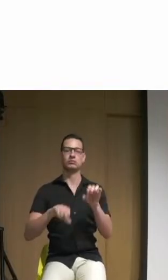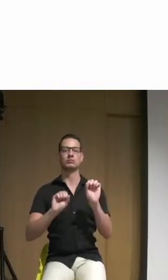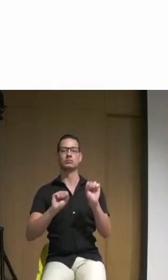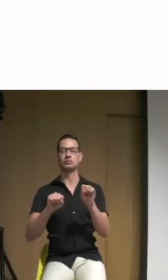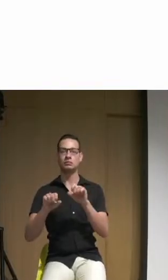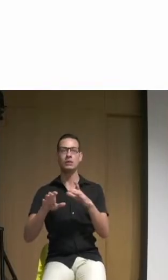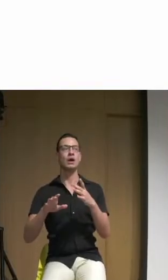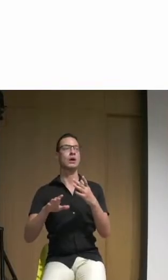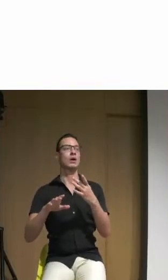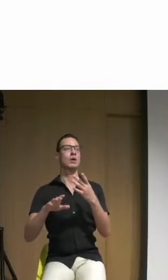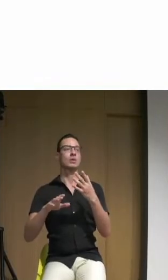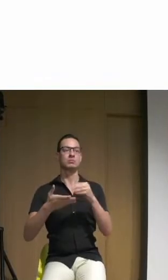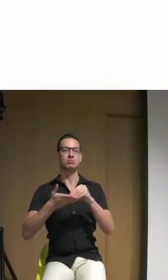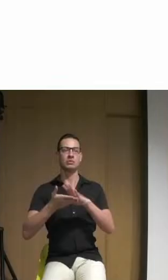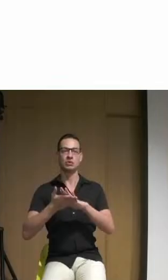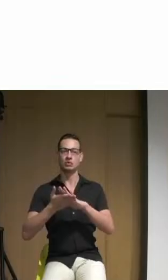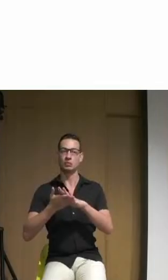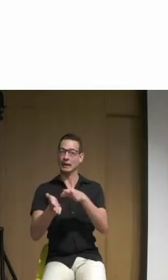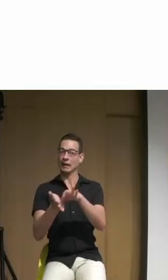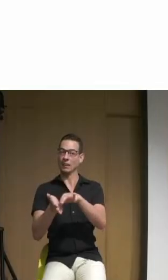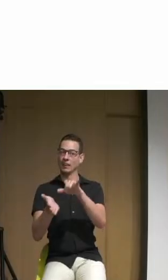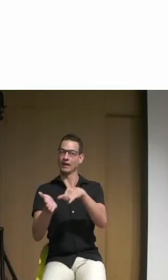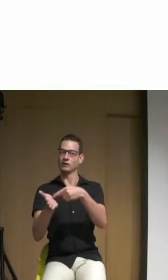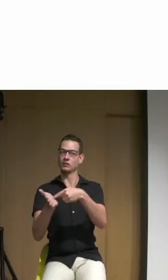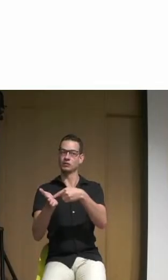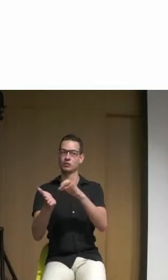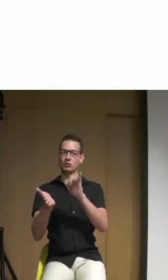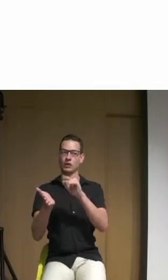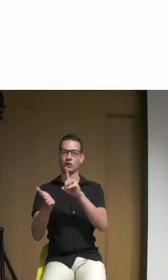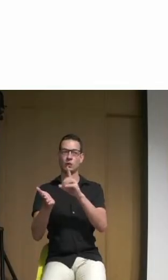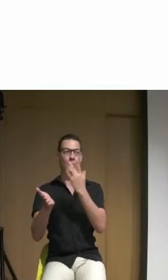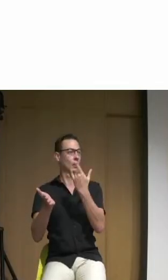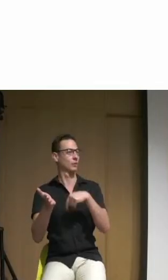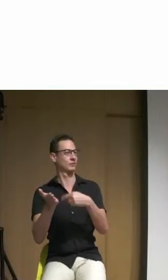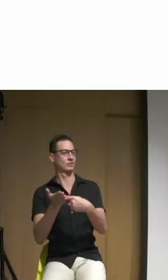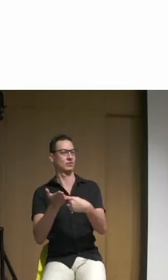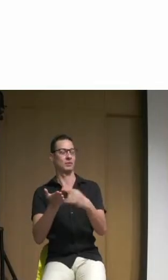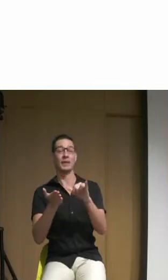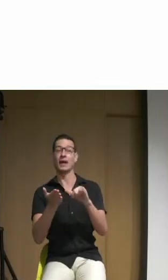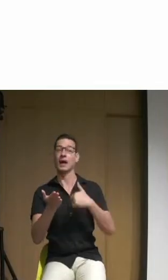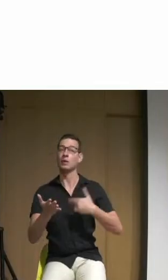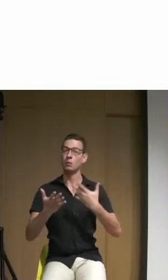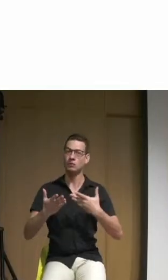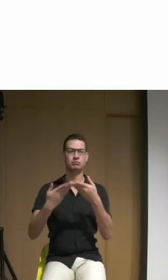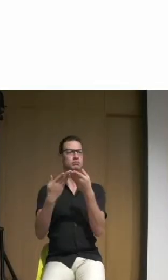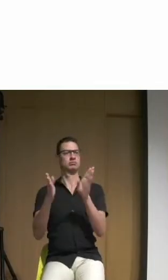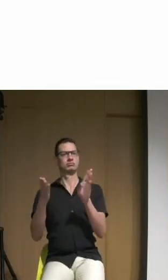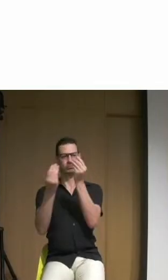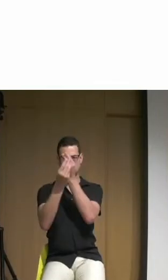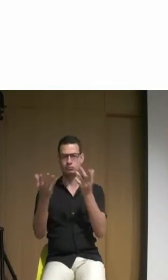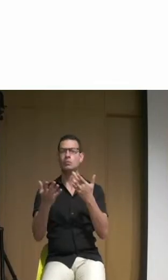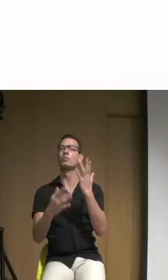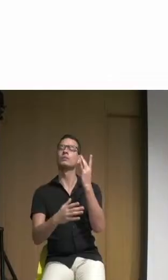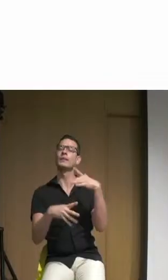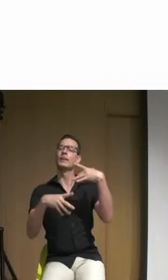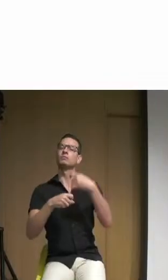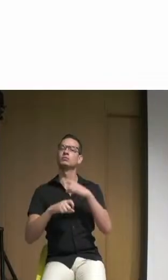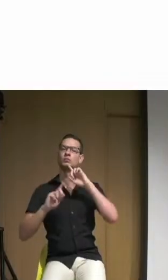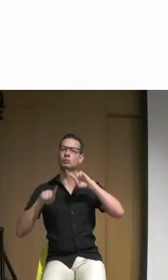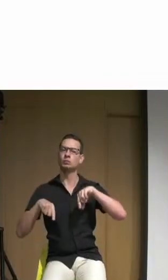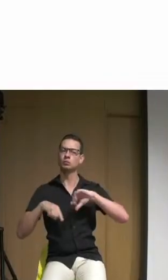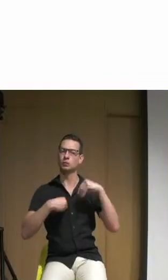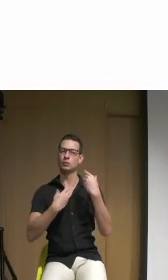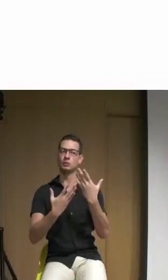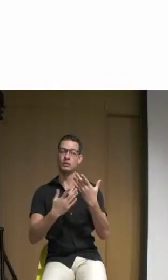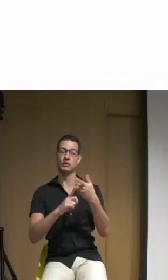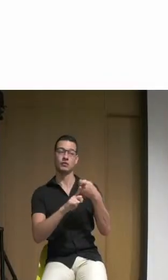because we've talked about it, and I just want it stated, and I want it in the minutes, that the summary report provided by